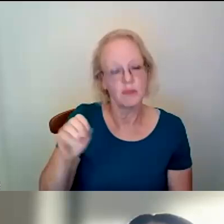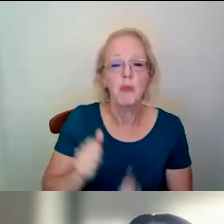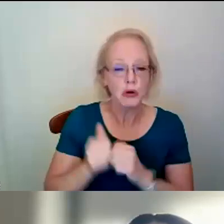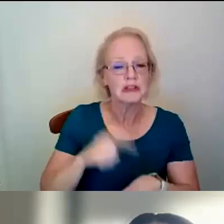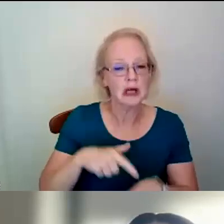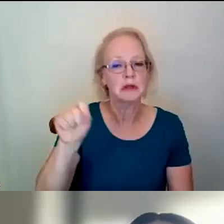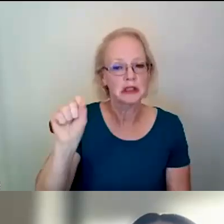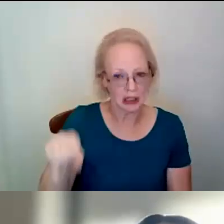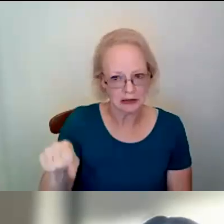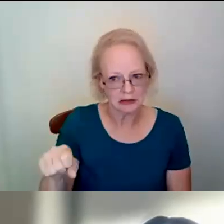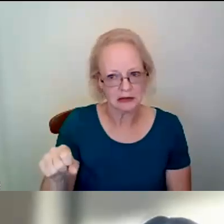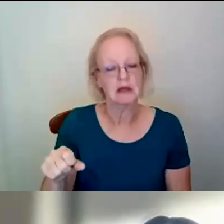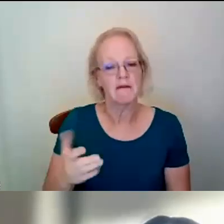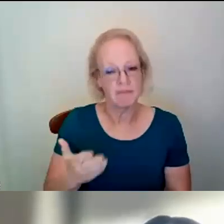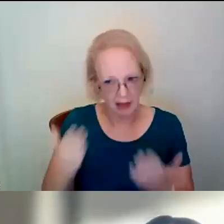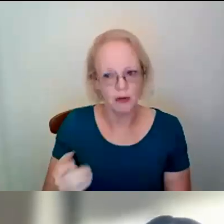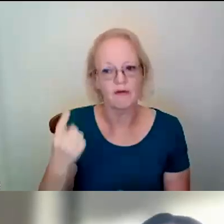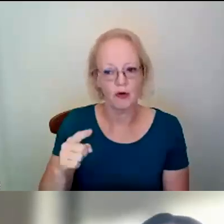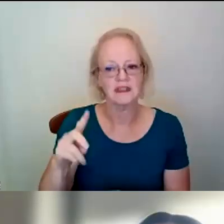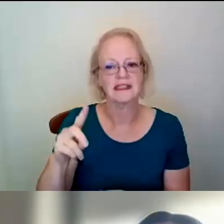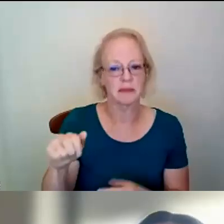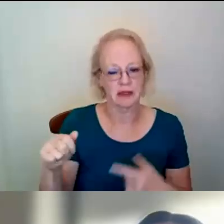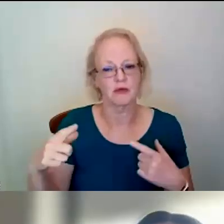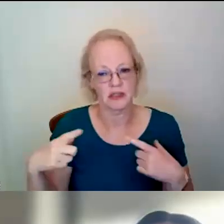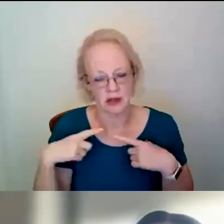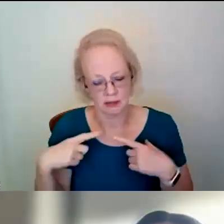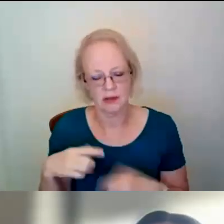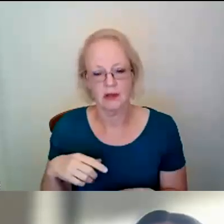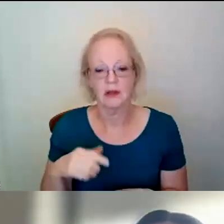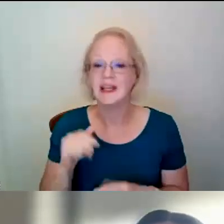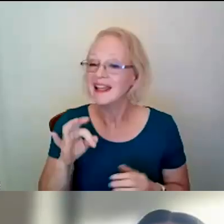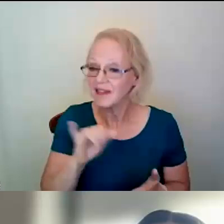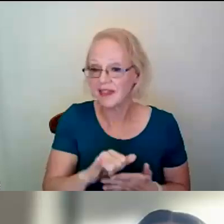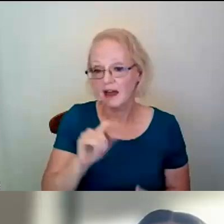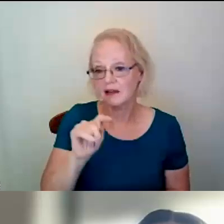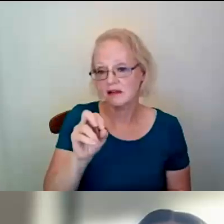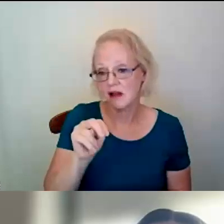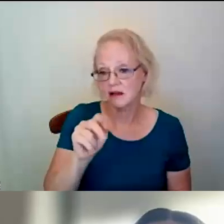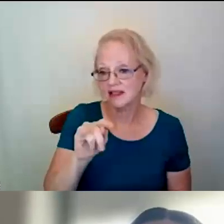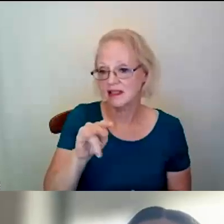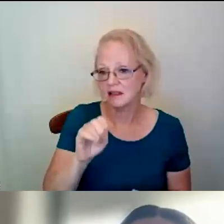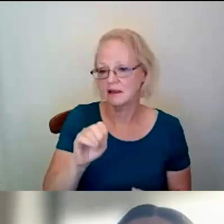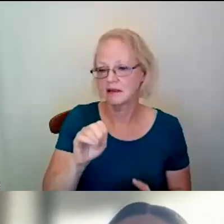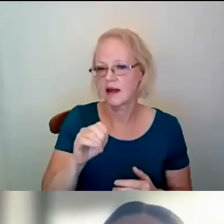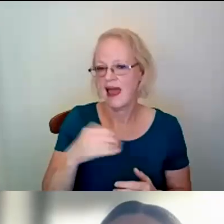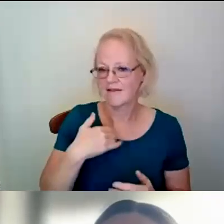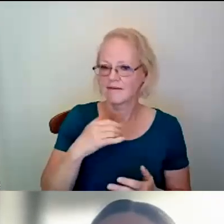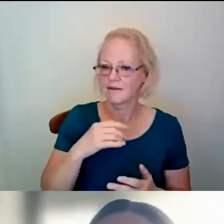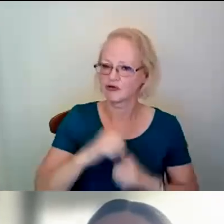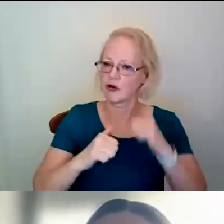mean, if the tontine is not structured so it only includes people who were born in,